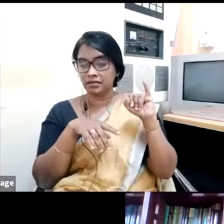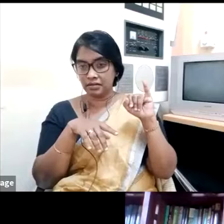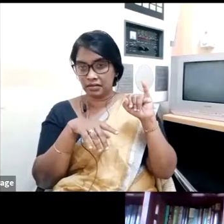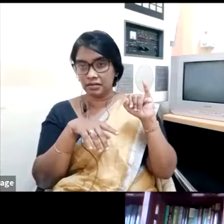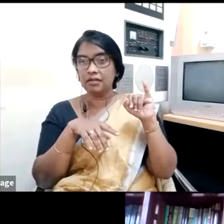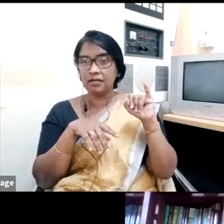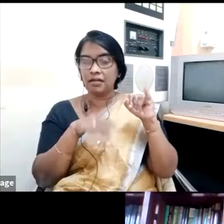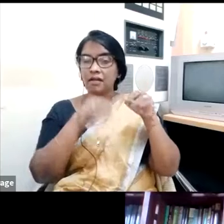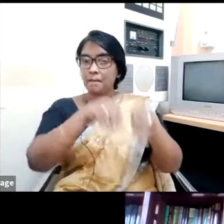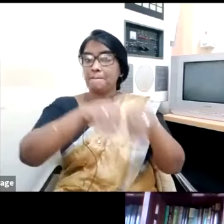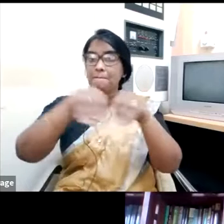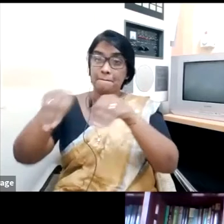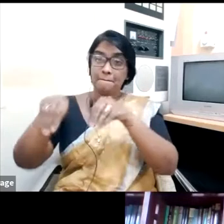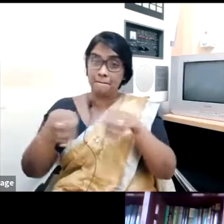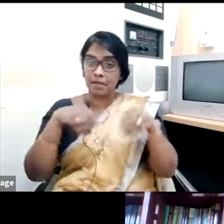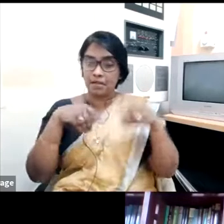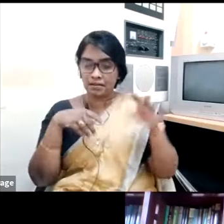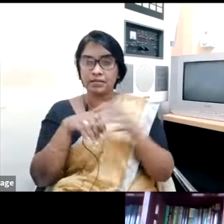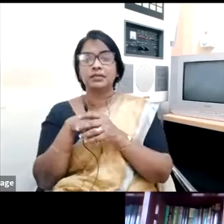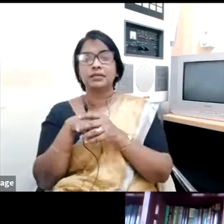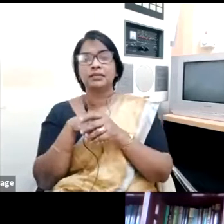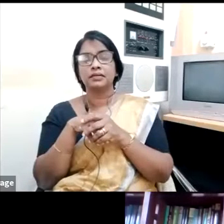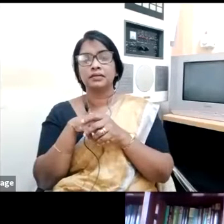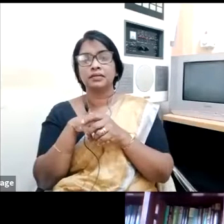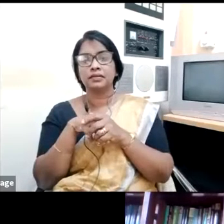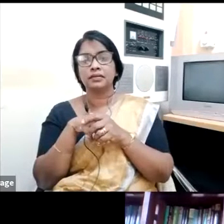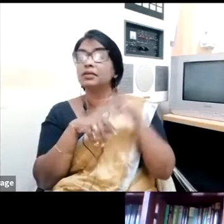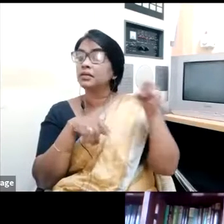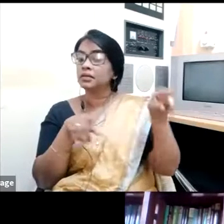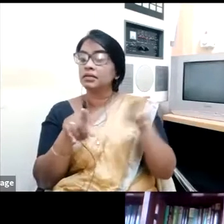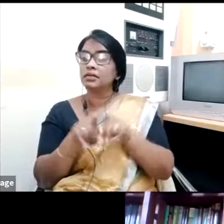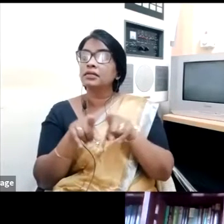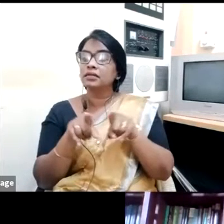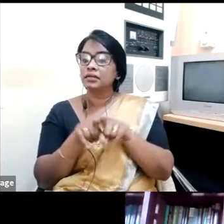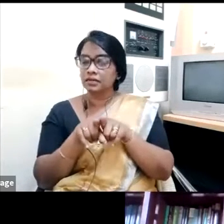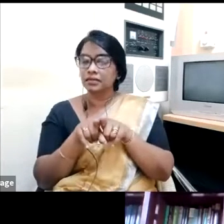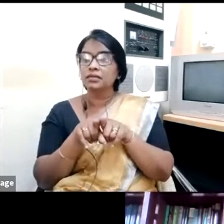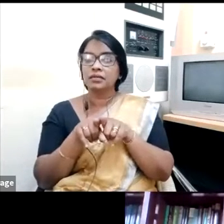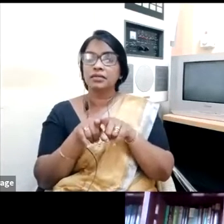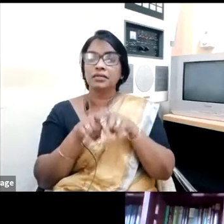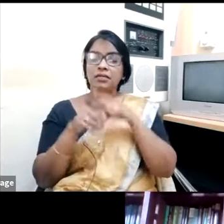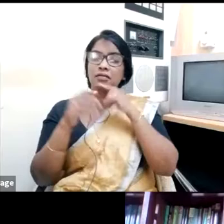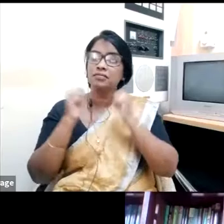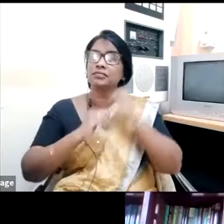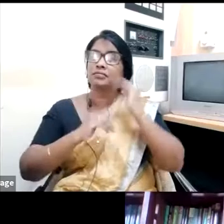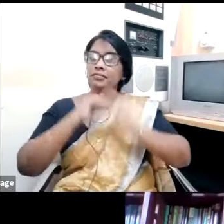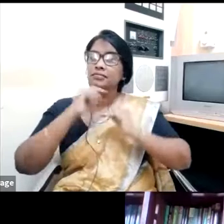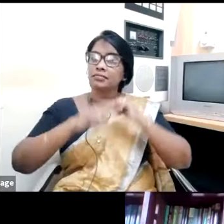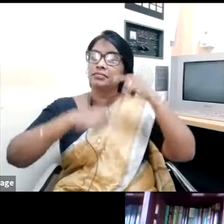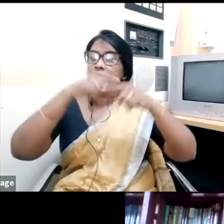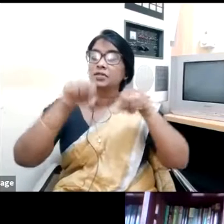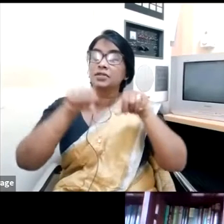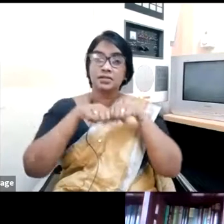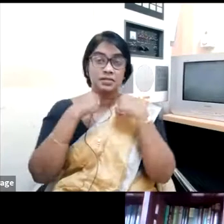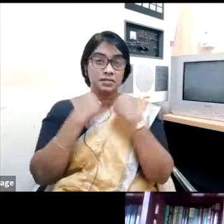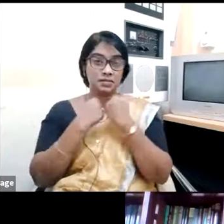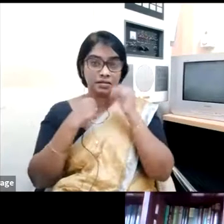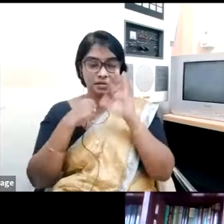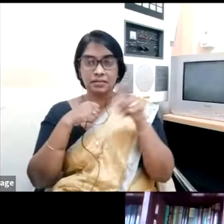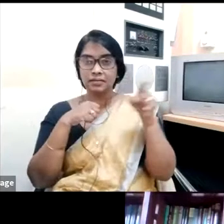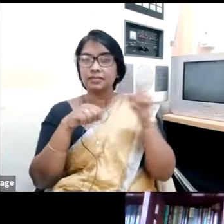our boilers into steam boilers within the company to have less usage of